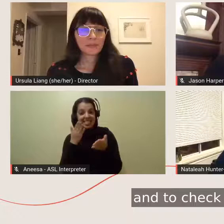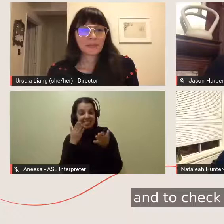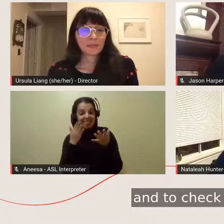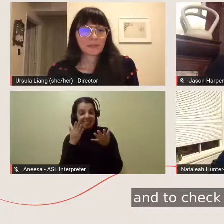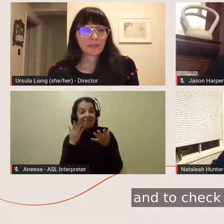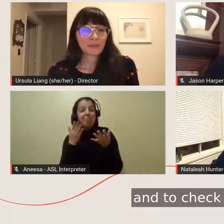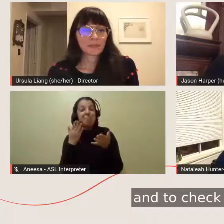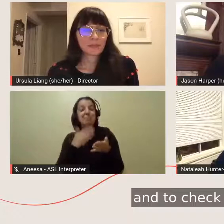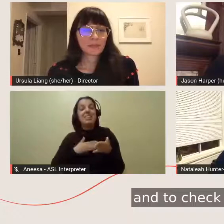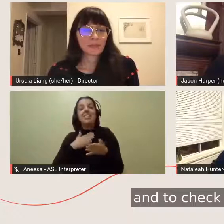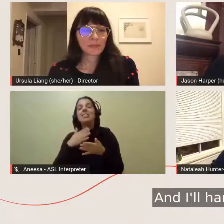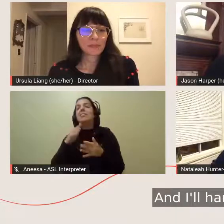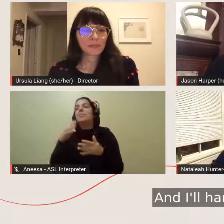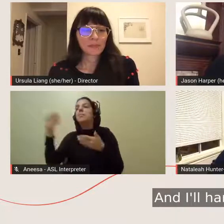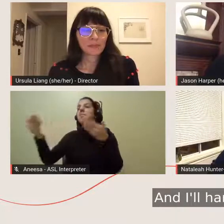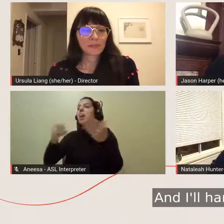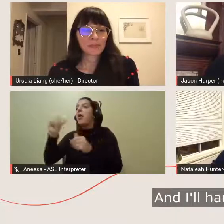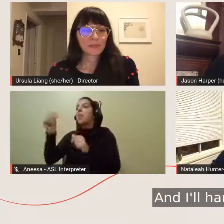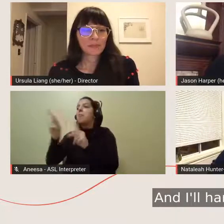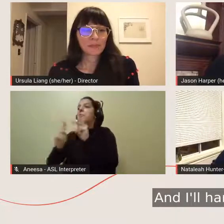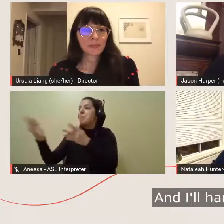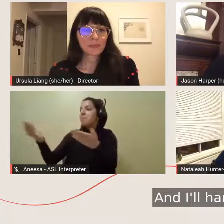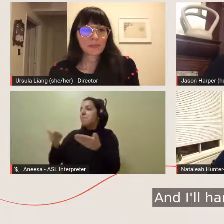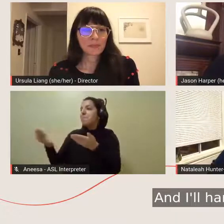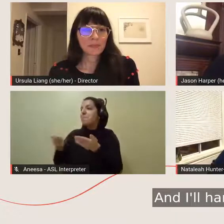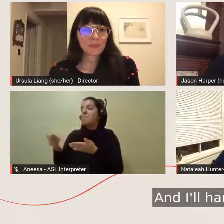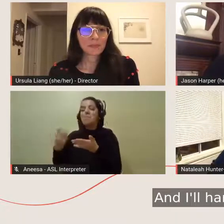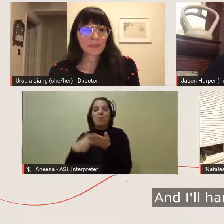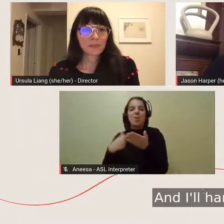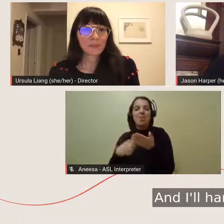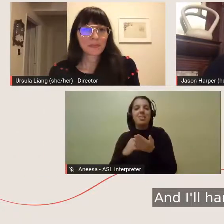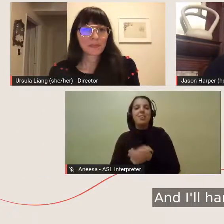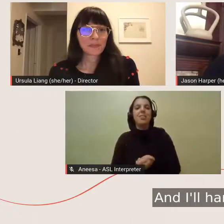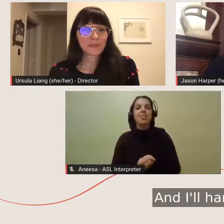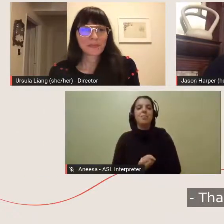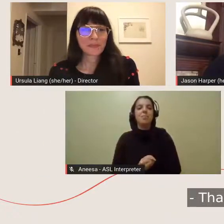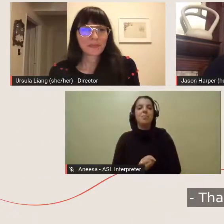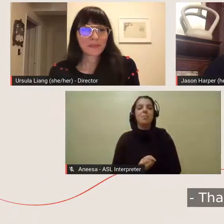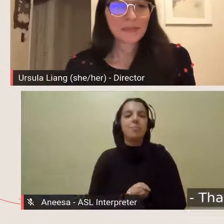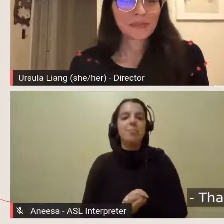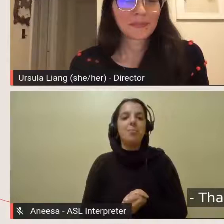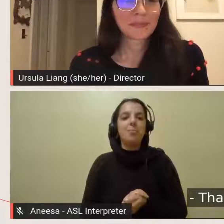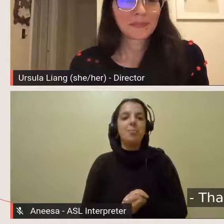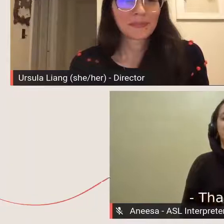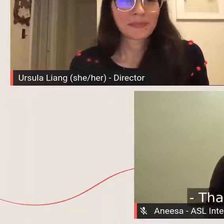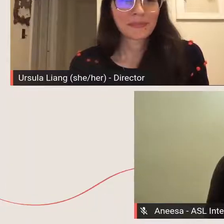out this conversation. I want to hand it over back to Aram. Thanks, Emily.